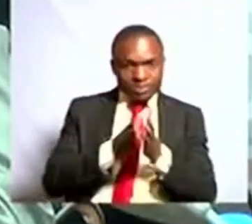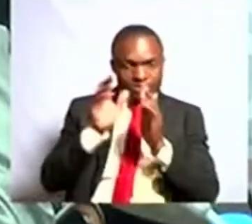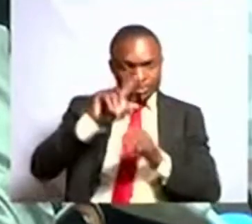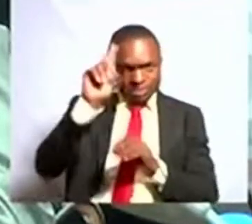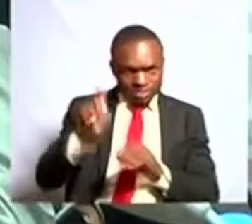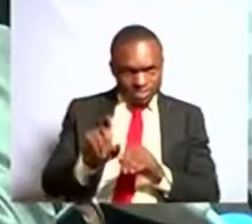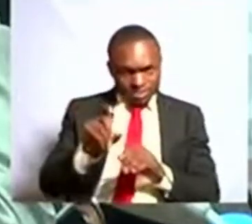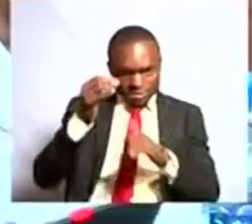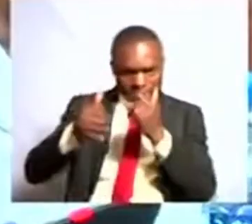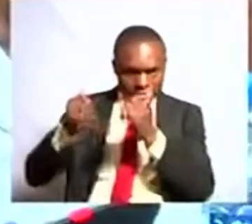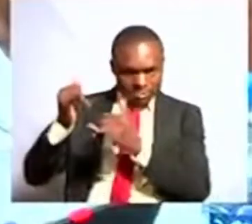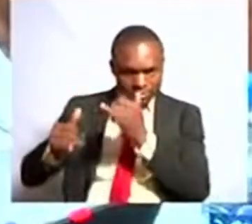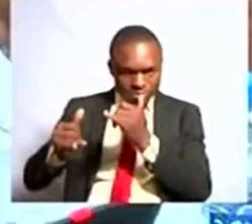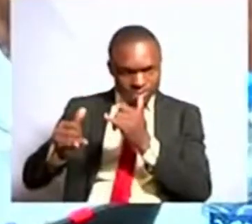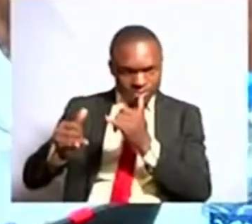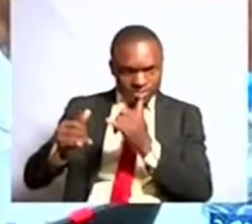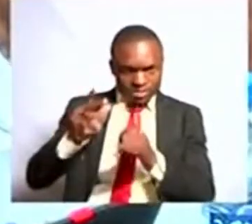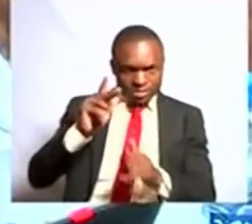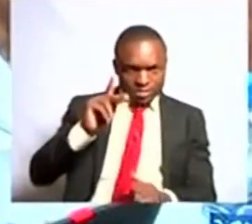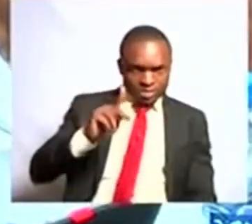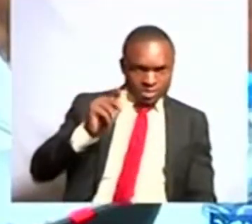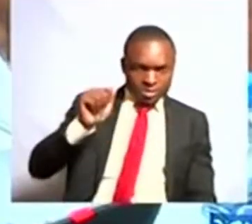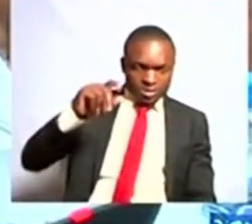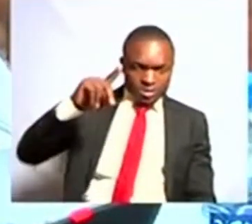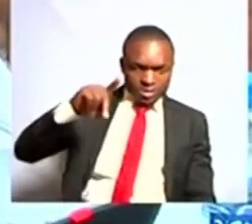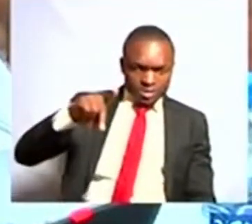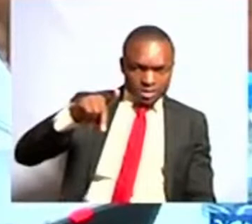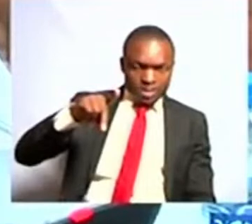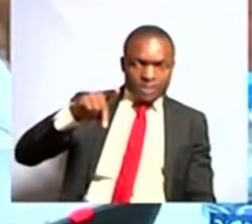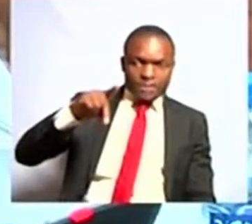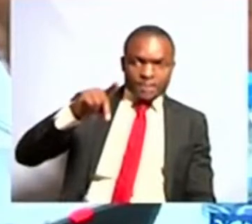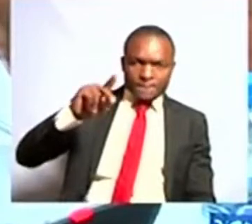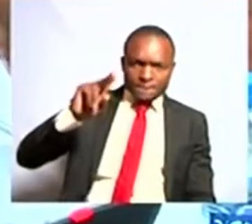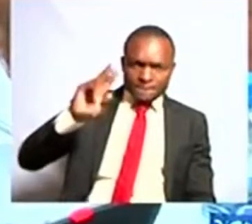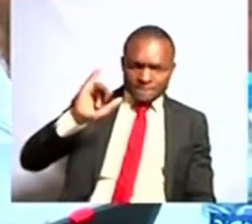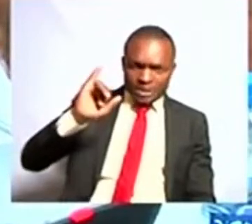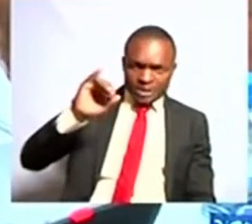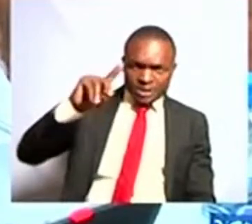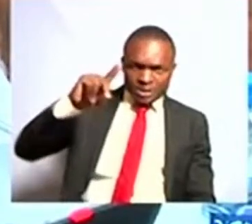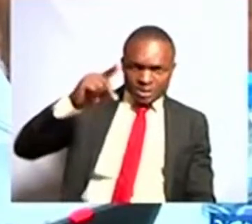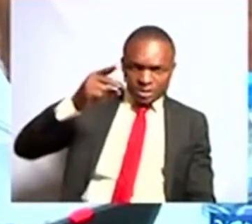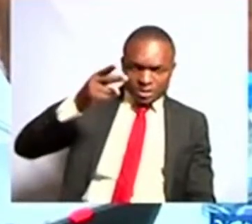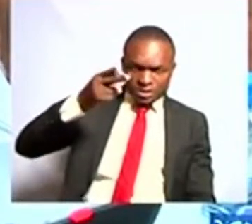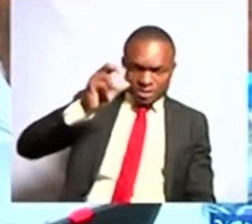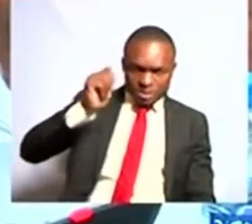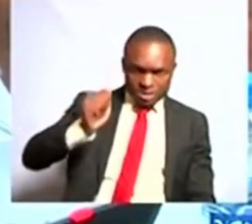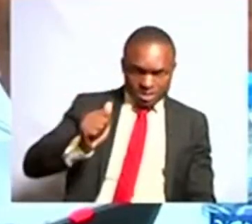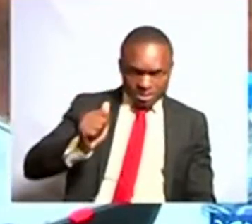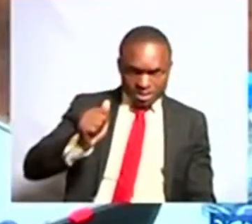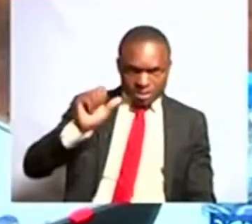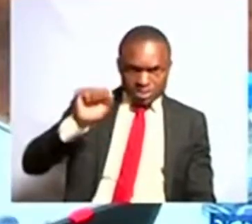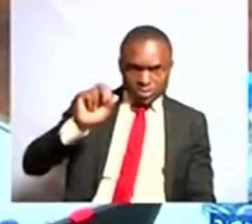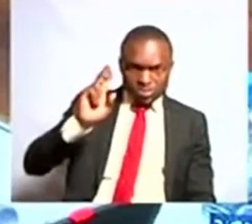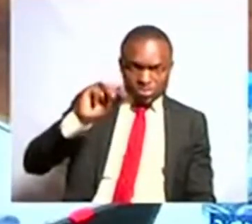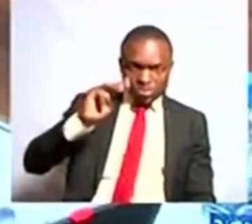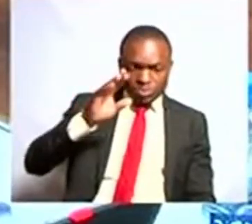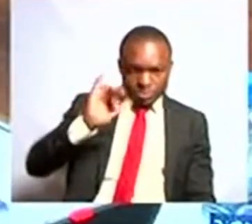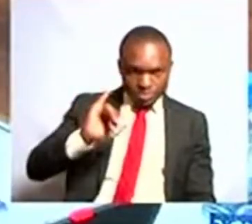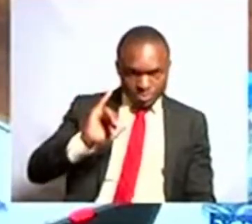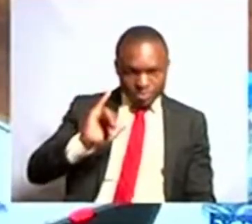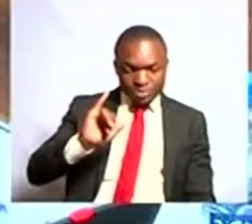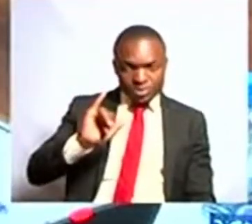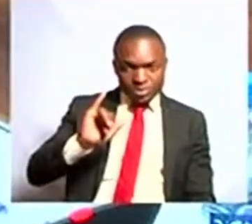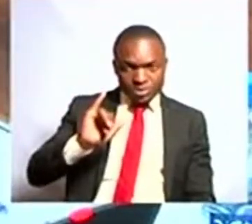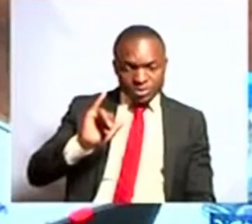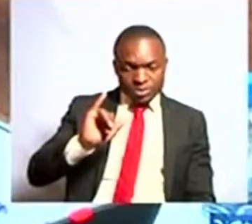questions on the completion of Kapisha. They are similar, this question. Kapisha, Farmers Training Center, then there's the Nsumbu border post. All of